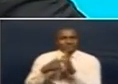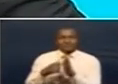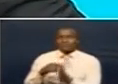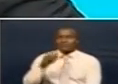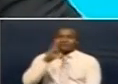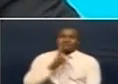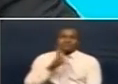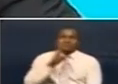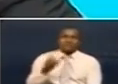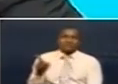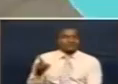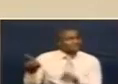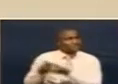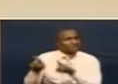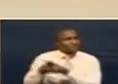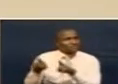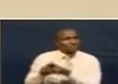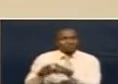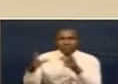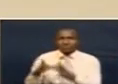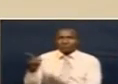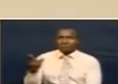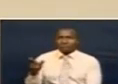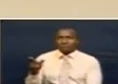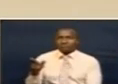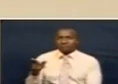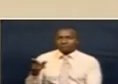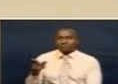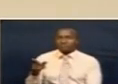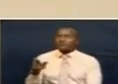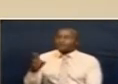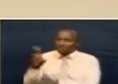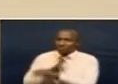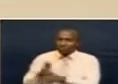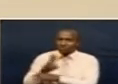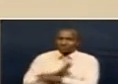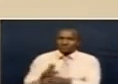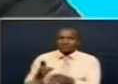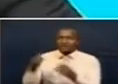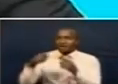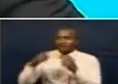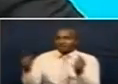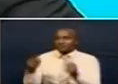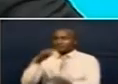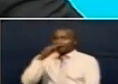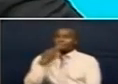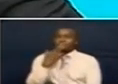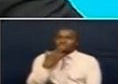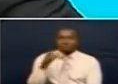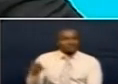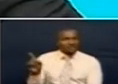Kijana by the same forces, the narrative that has been used by against people like Musalia Mudavadi